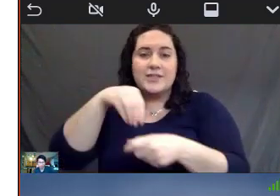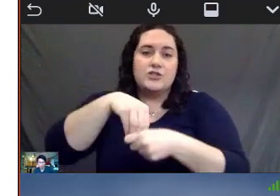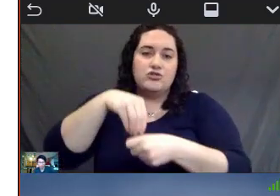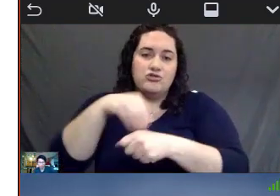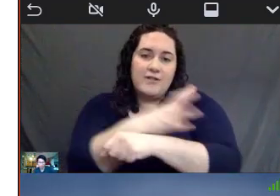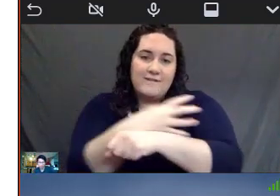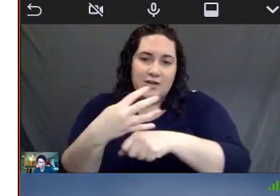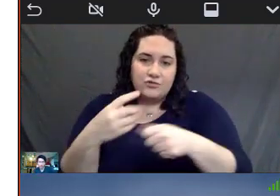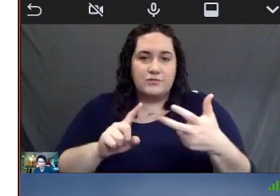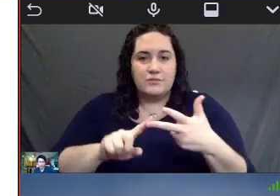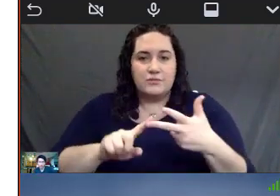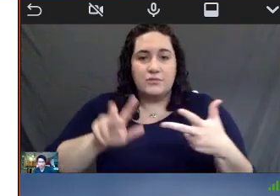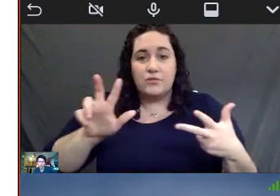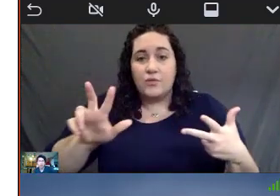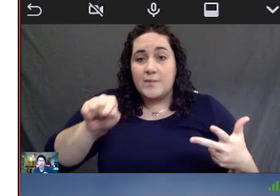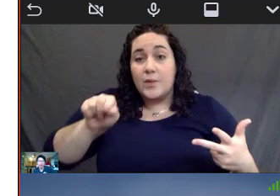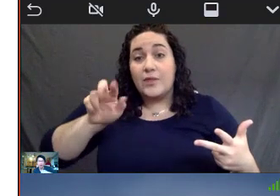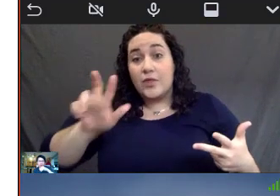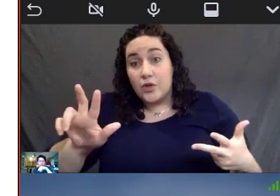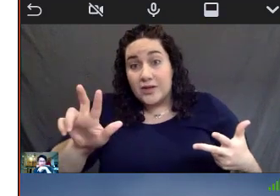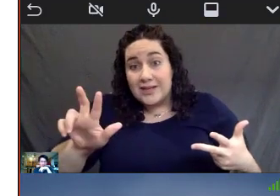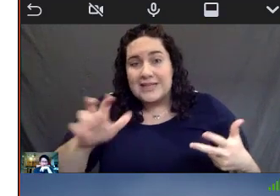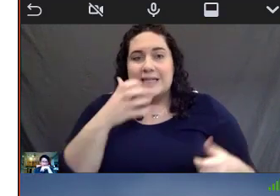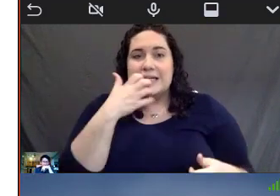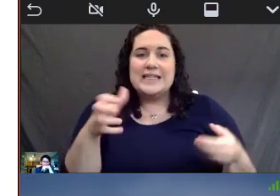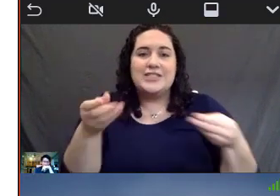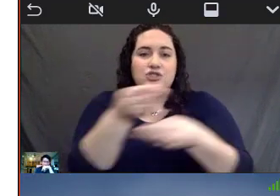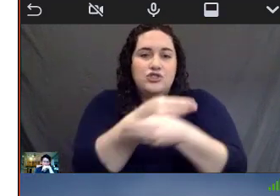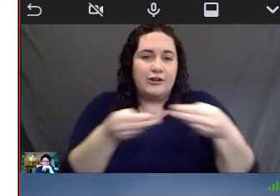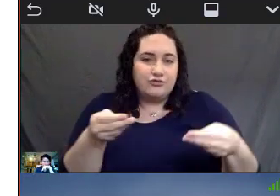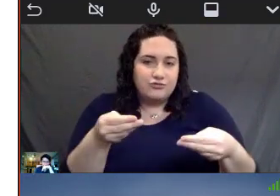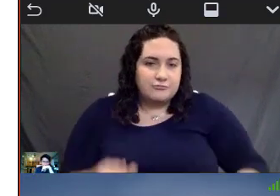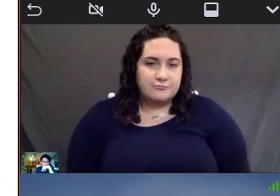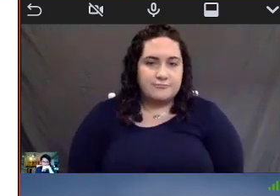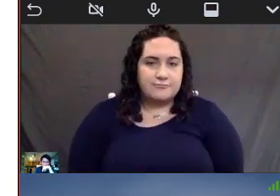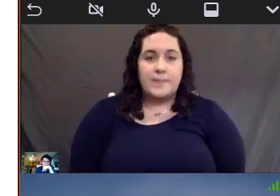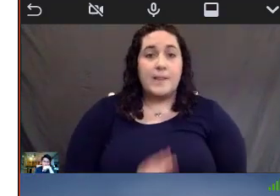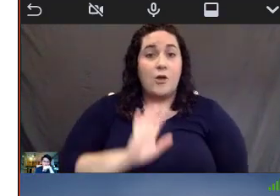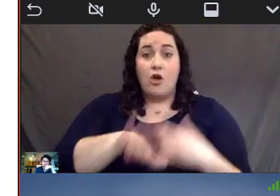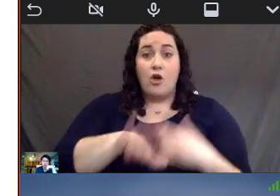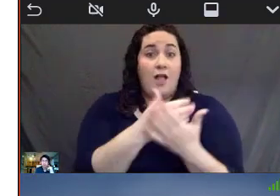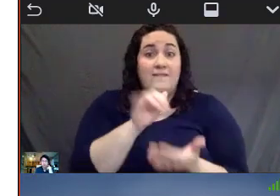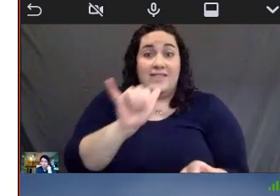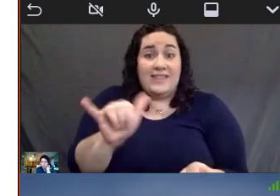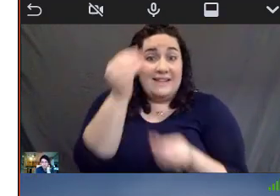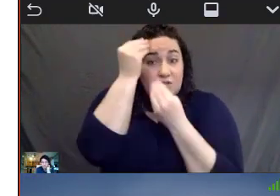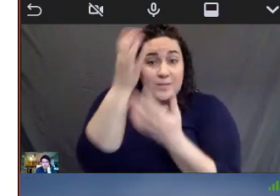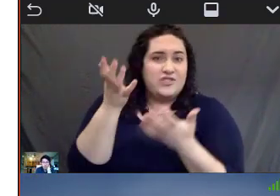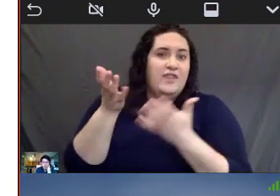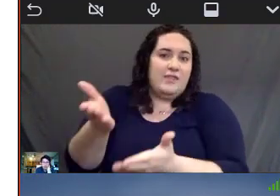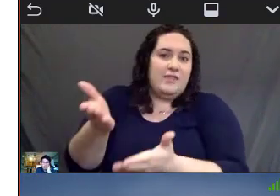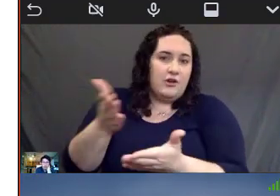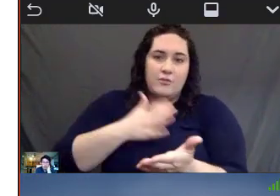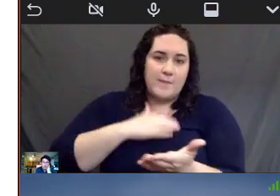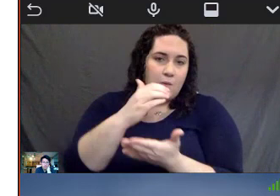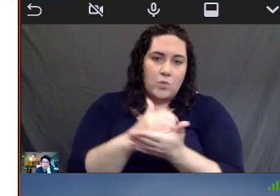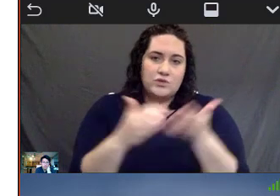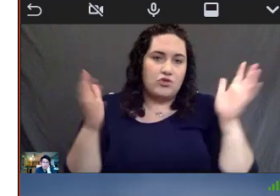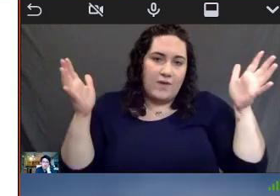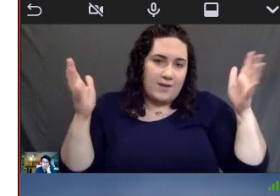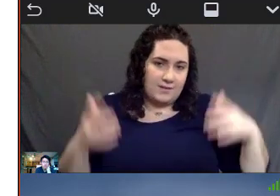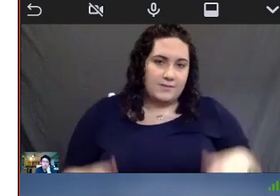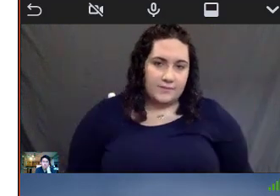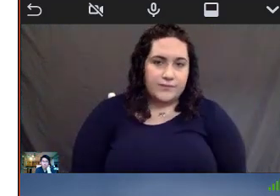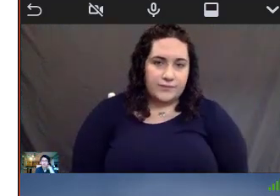this new content is already up and live on my courses. So it includes the problem packets